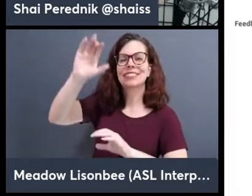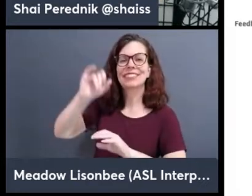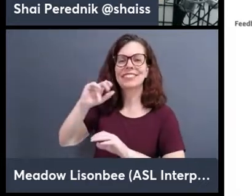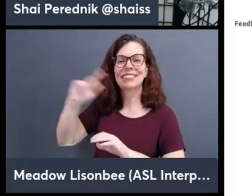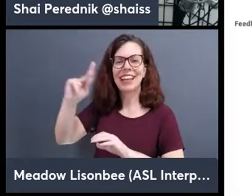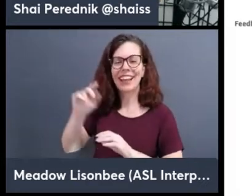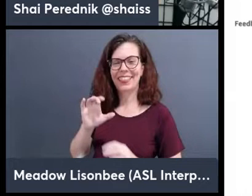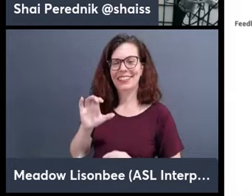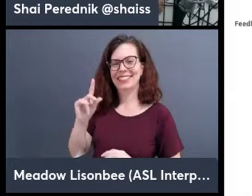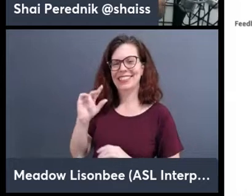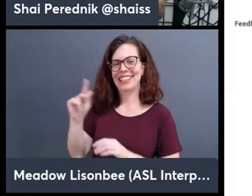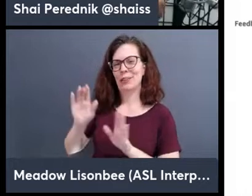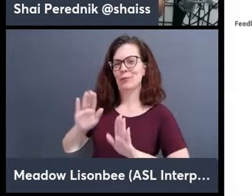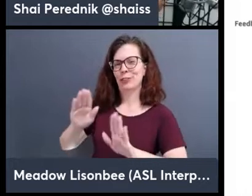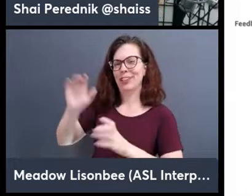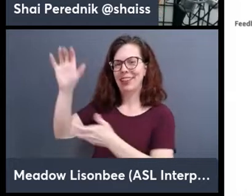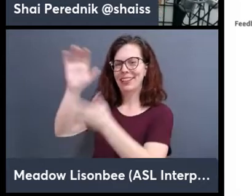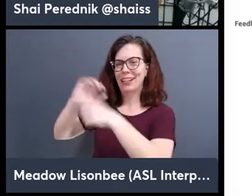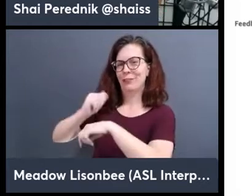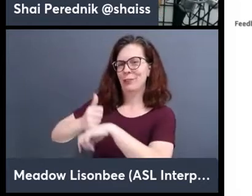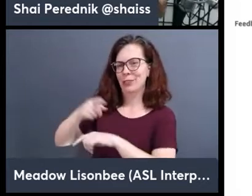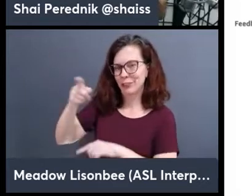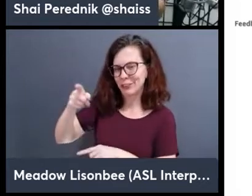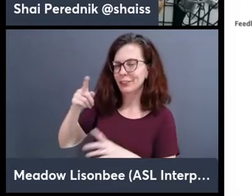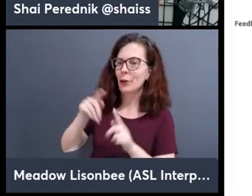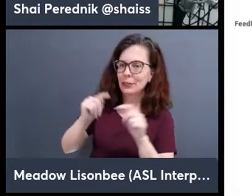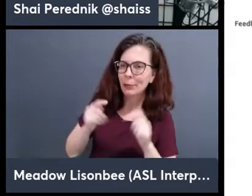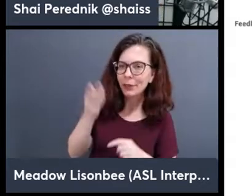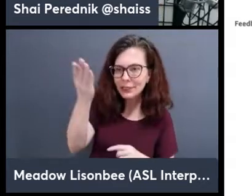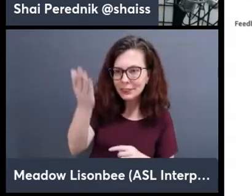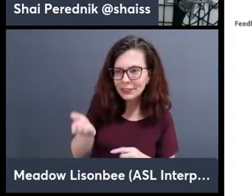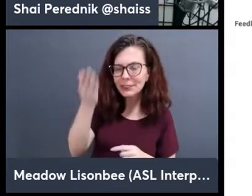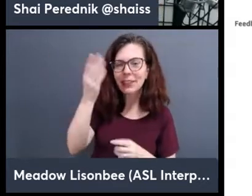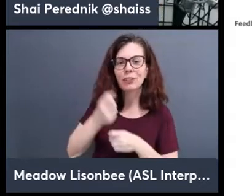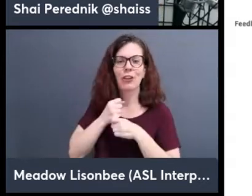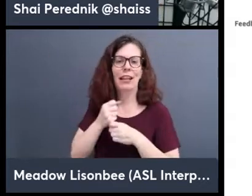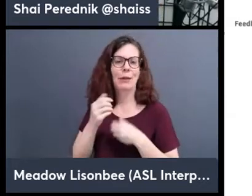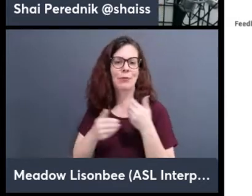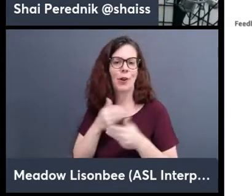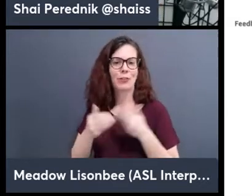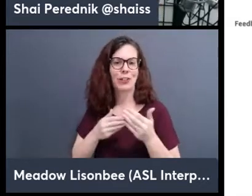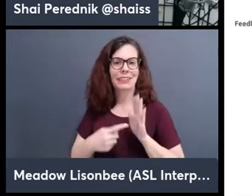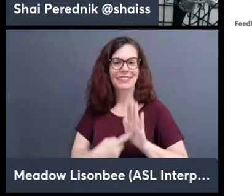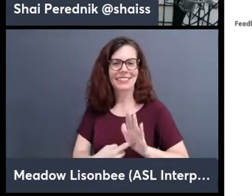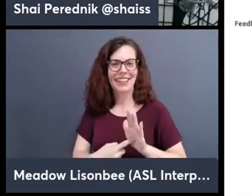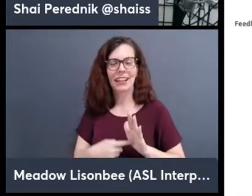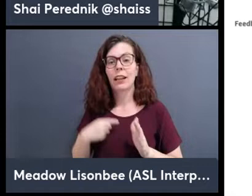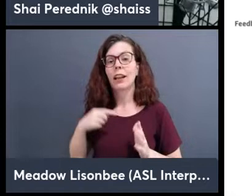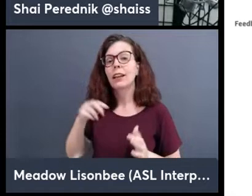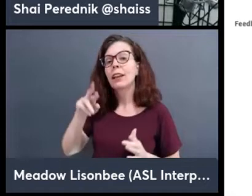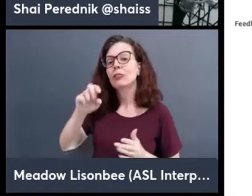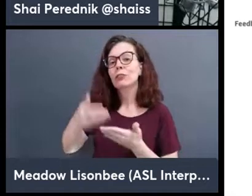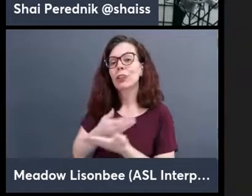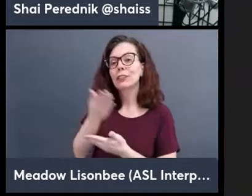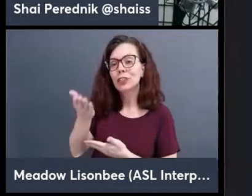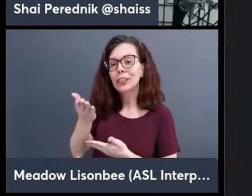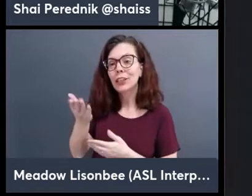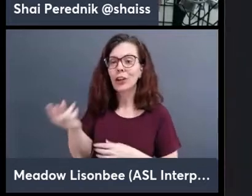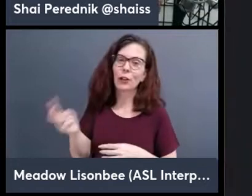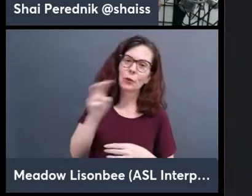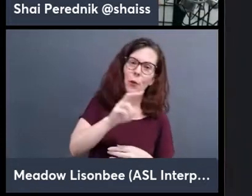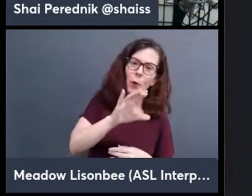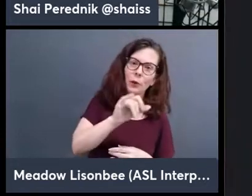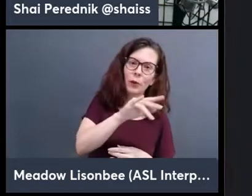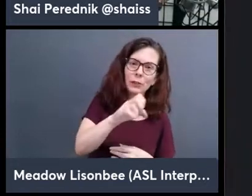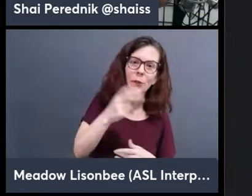CloudFormation. And so these are my CloudFormation templates in that, create in progress state. I can refresh it here. I can go back to my console. I can see